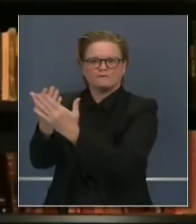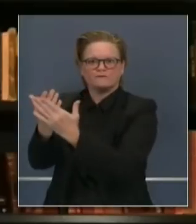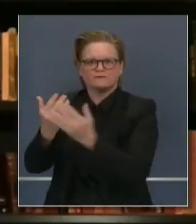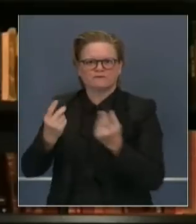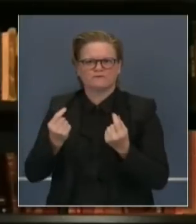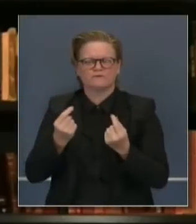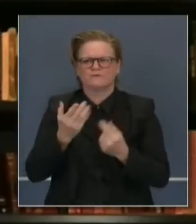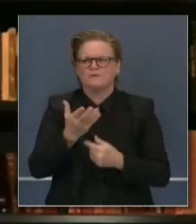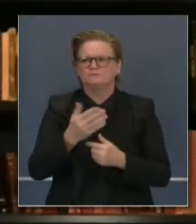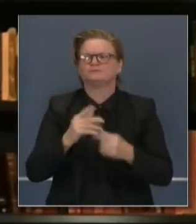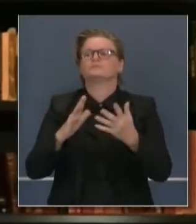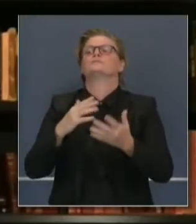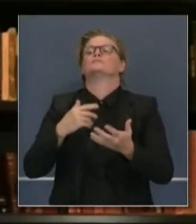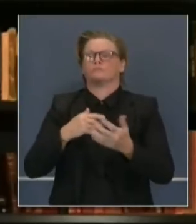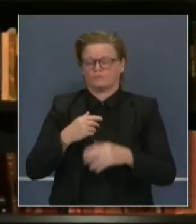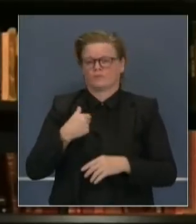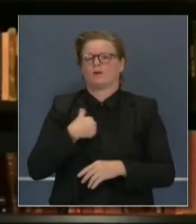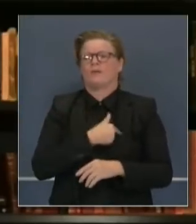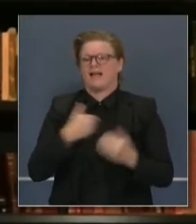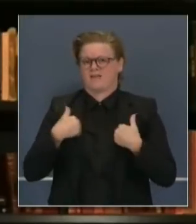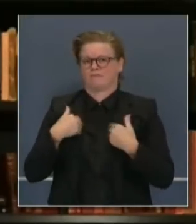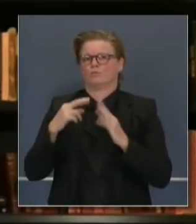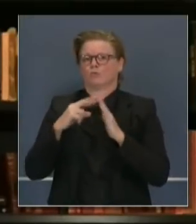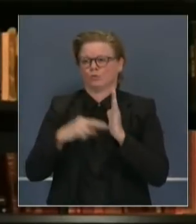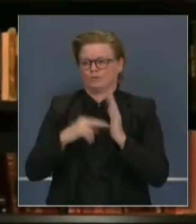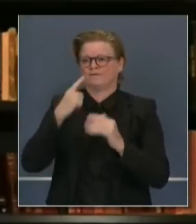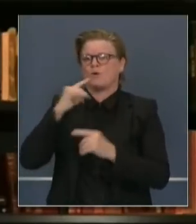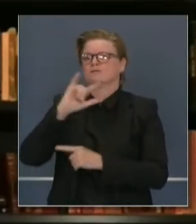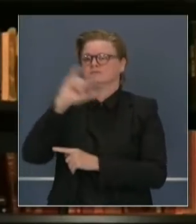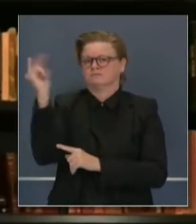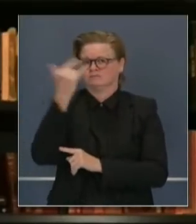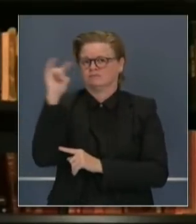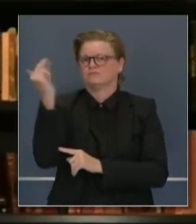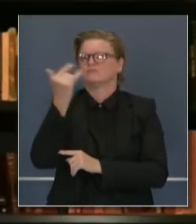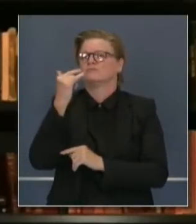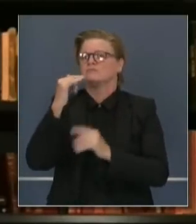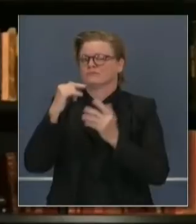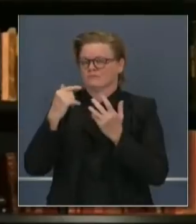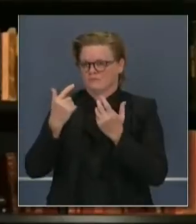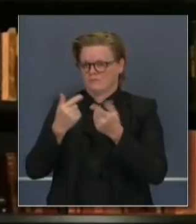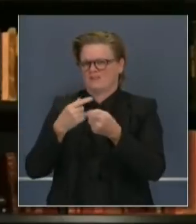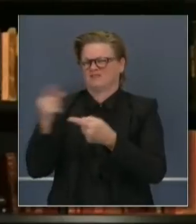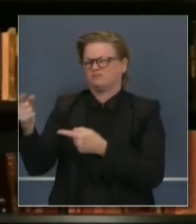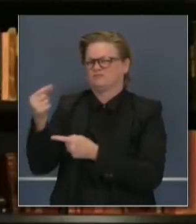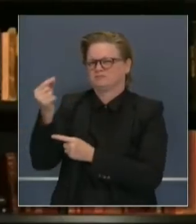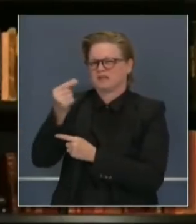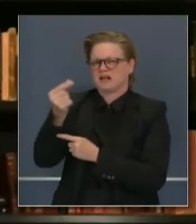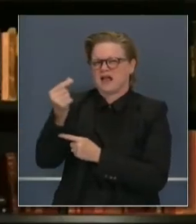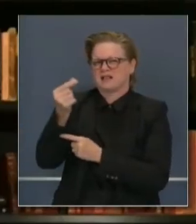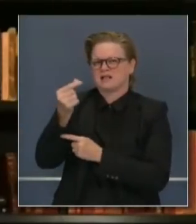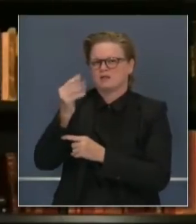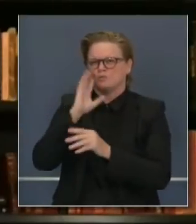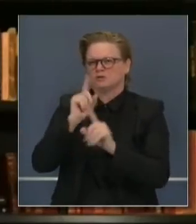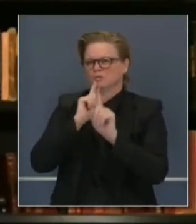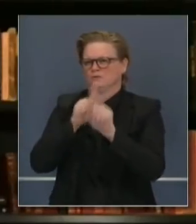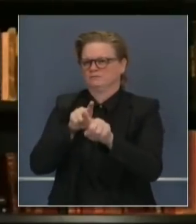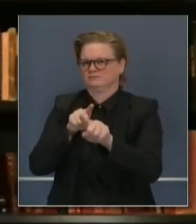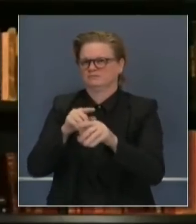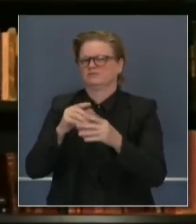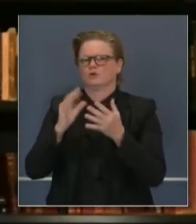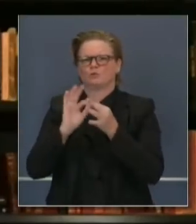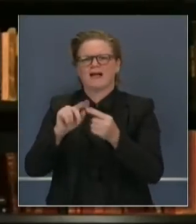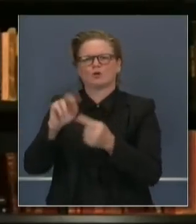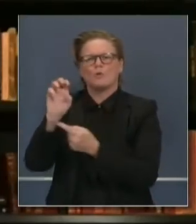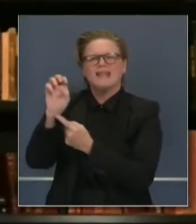specific to traveling. I'll have Dr. Galley talk a little bit more about that in a moment. Let me specifically talk about enforcement. We're seeing